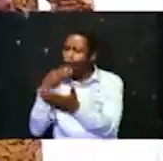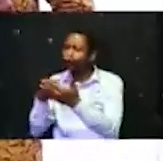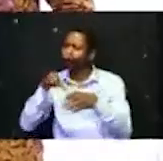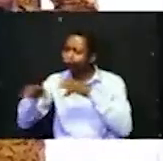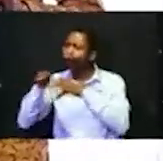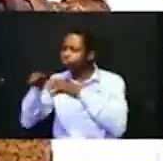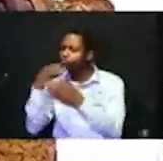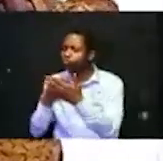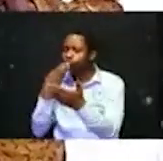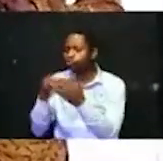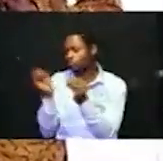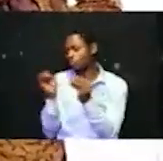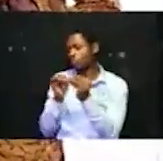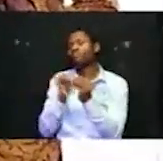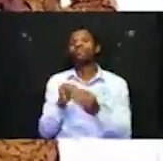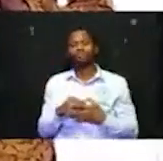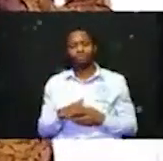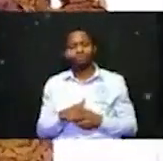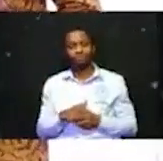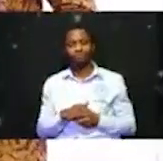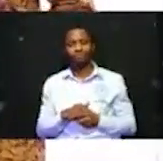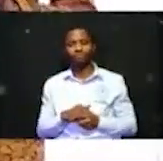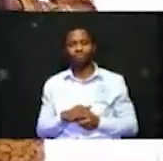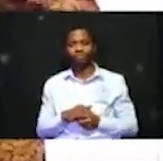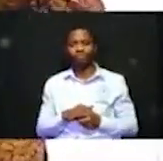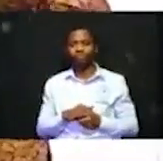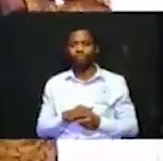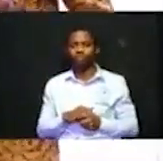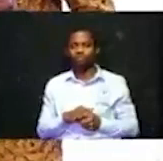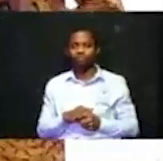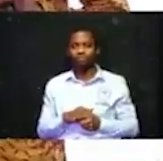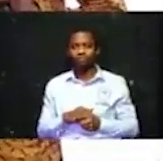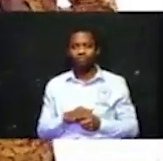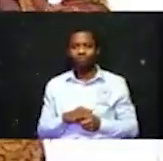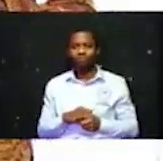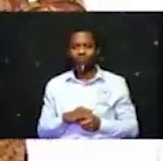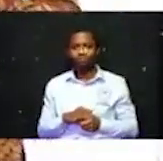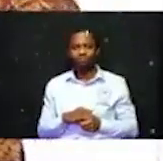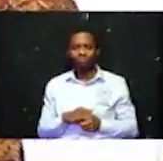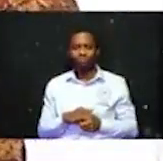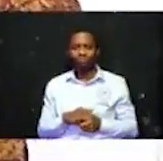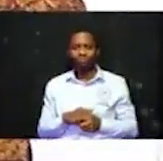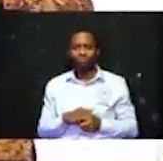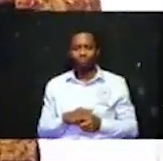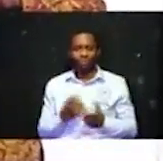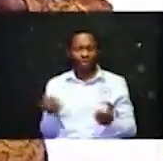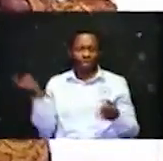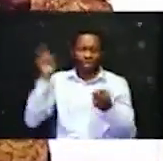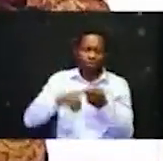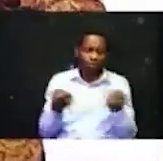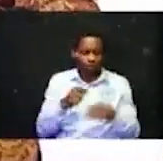Obey ye na inyumapa eni mobro hunu adie a oye yeno aye no emma. Now to the extent that when she